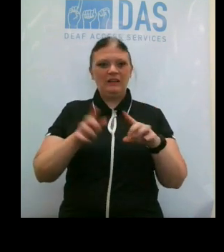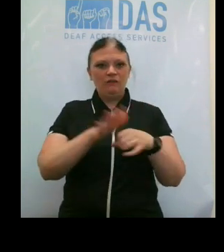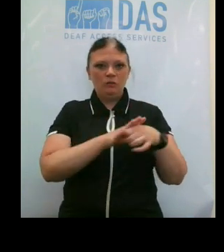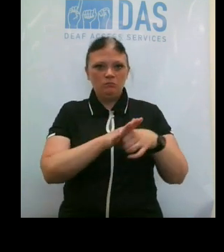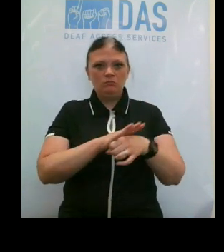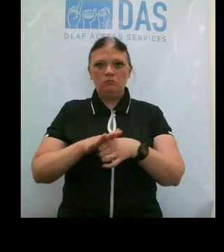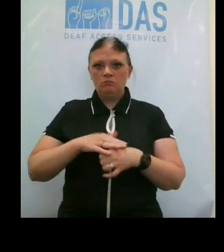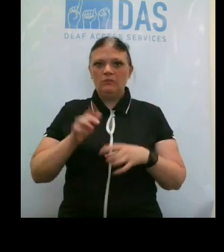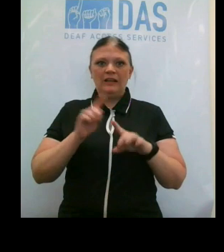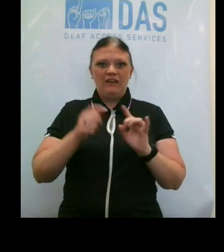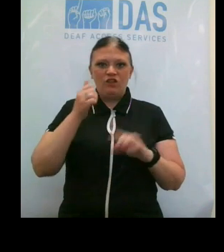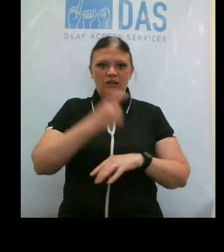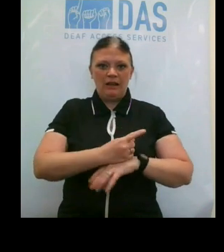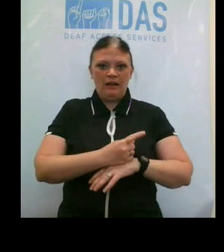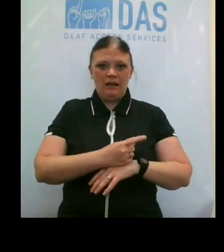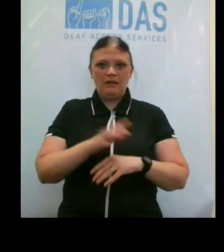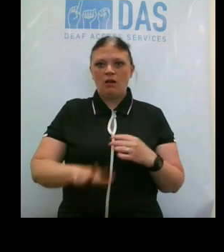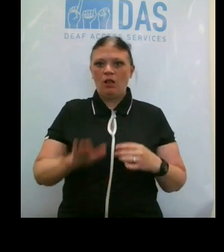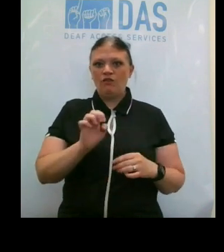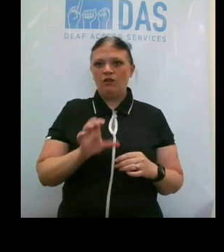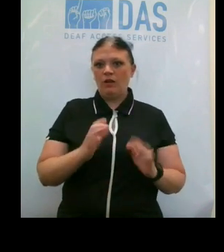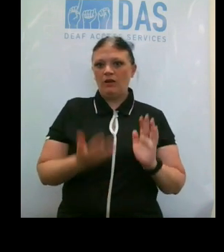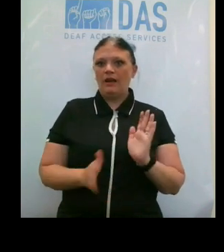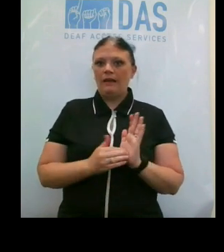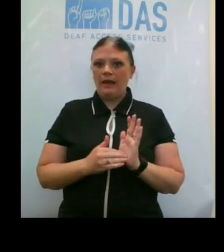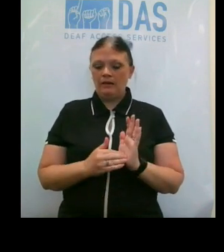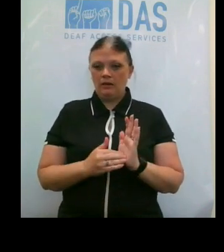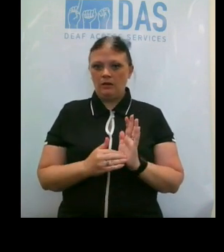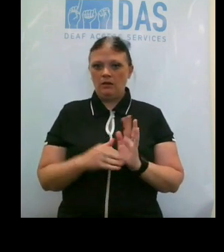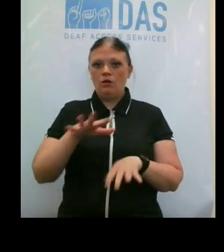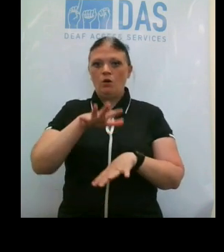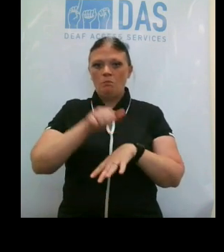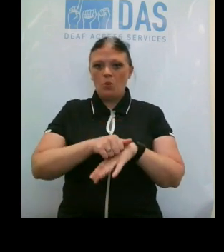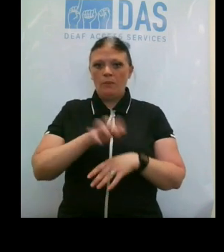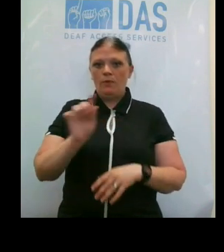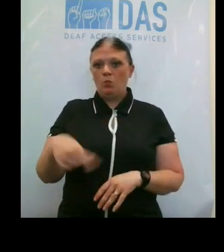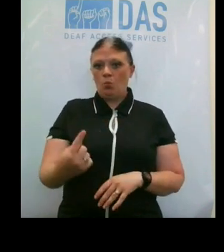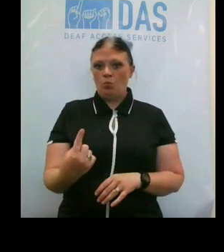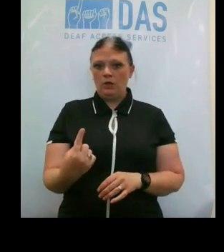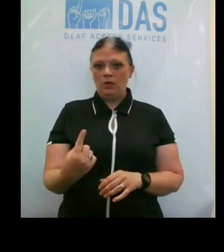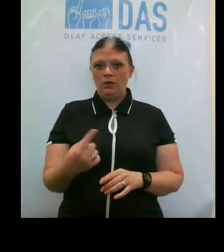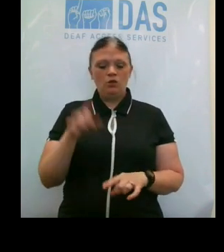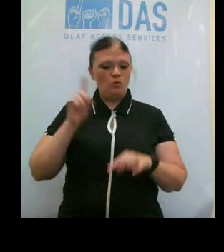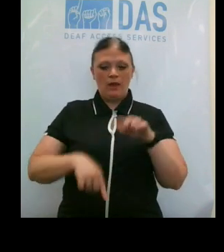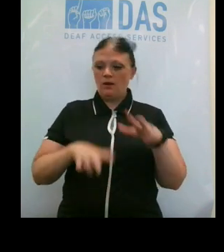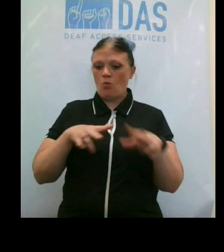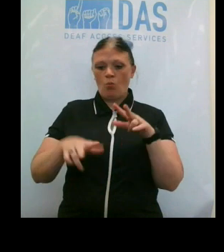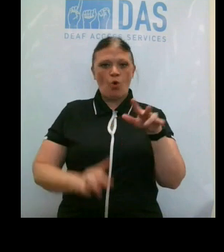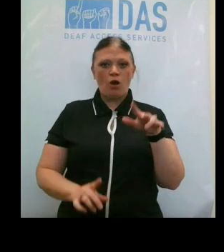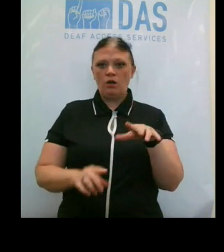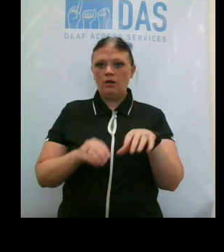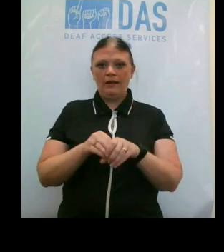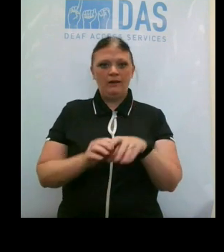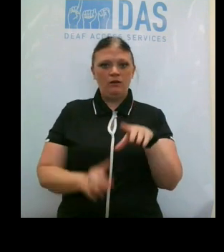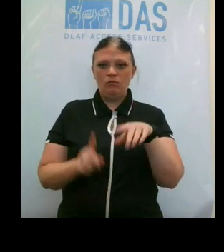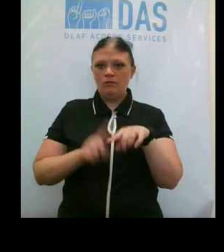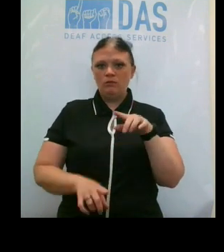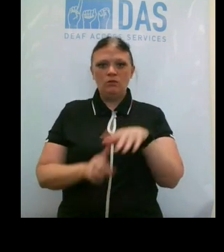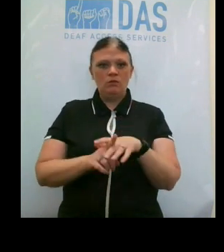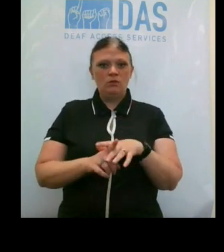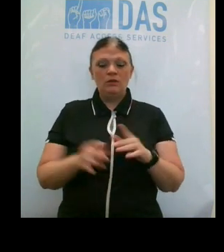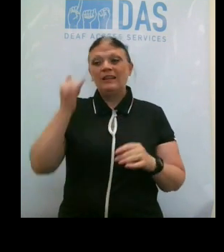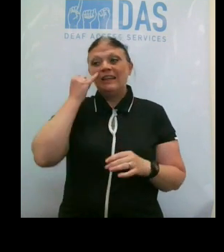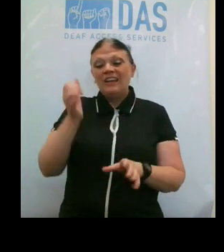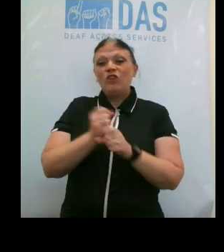days across Erie County. Once again, it is appointment only. It is not, you can walk in, and if you do make an appointment, please show